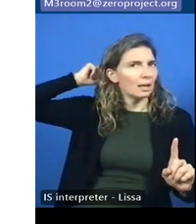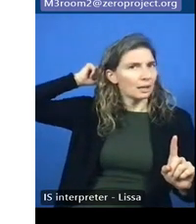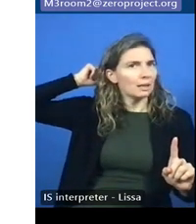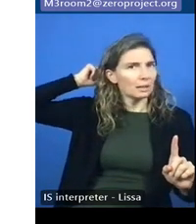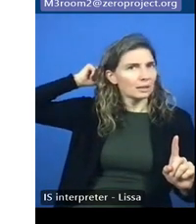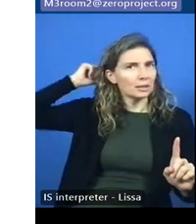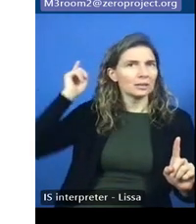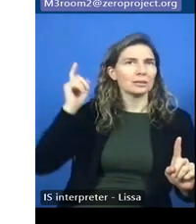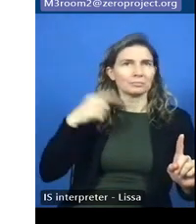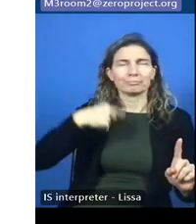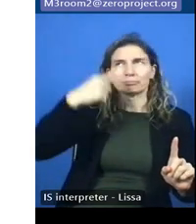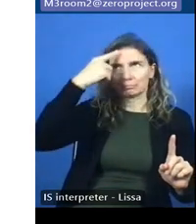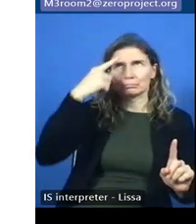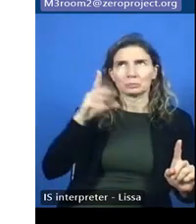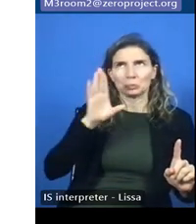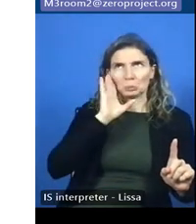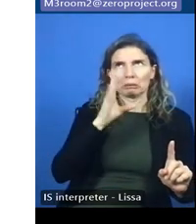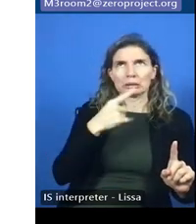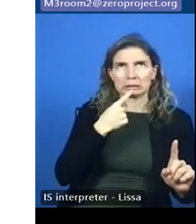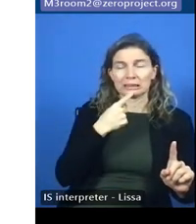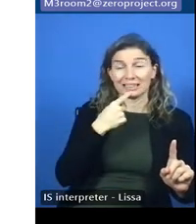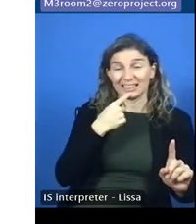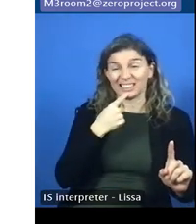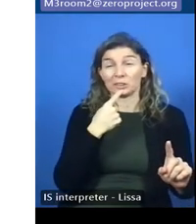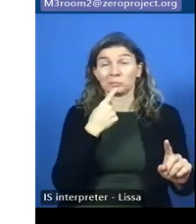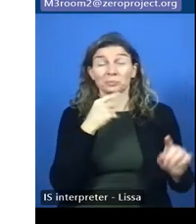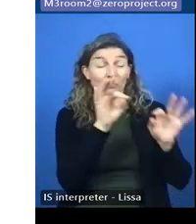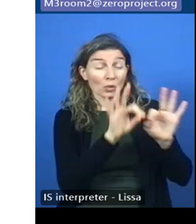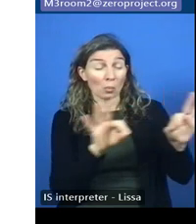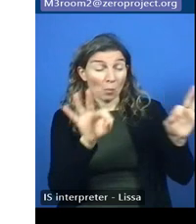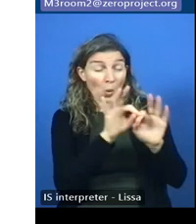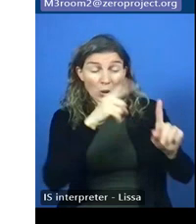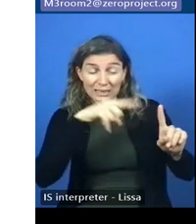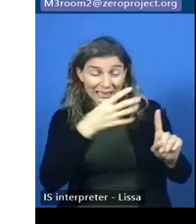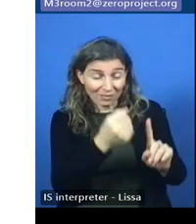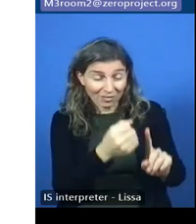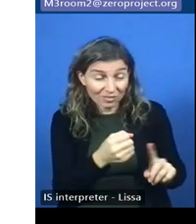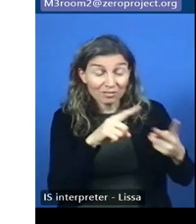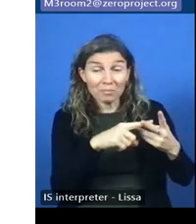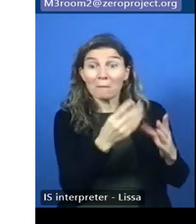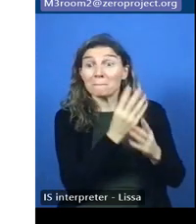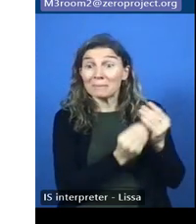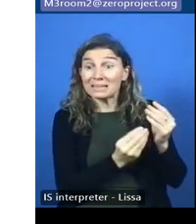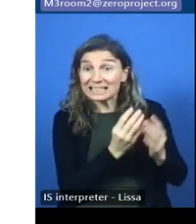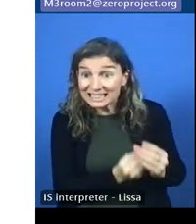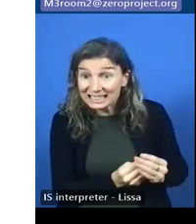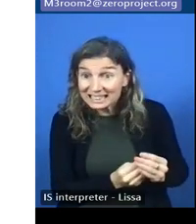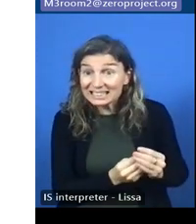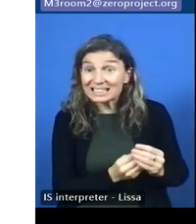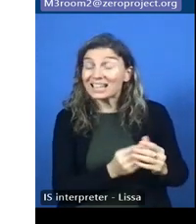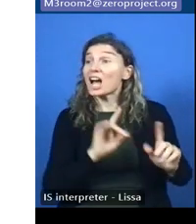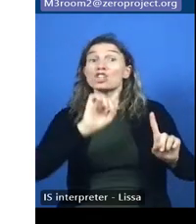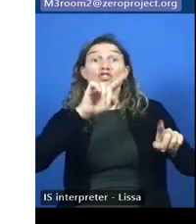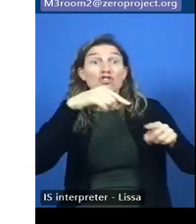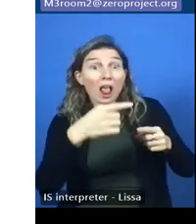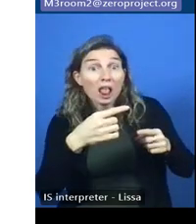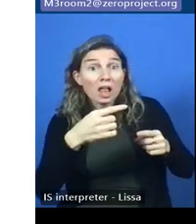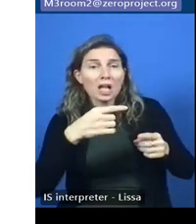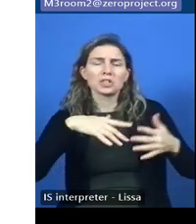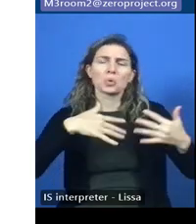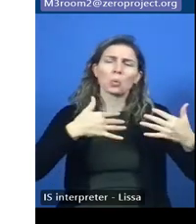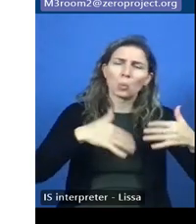lot missing from the official report, key data that is not there, and little mention of challenges and weaknesses on